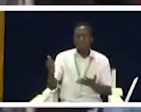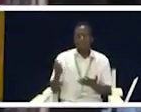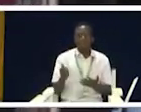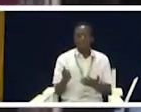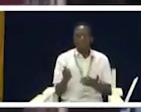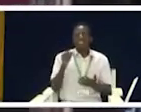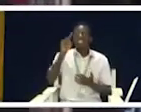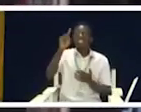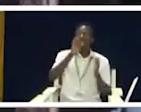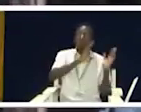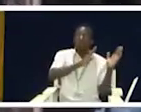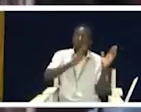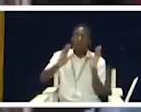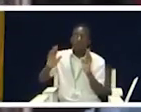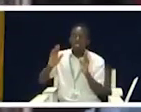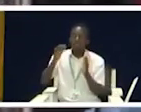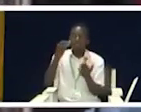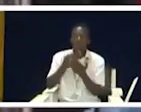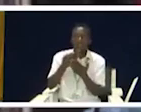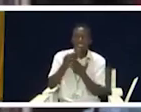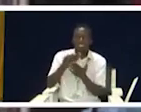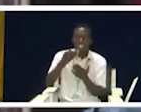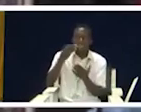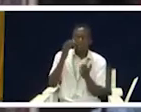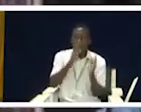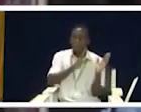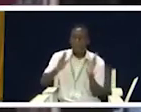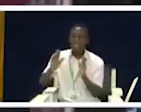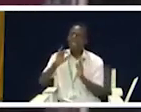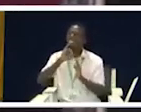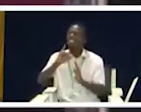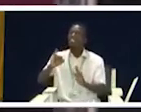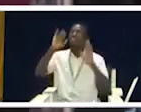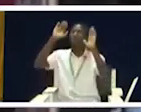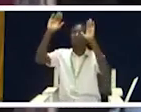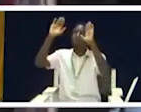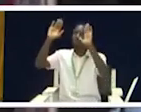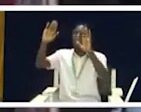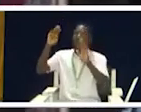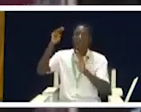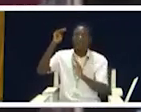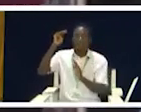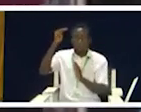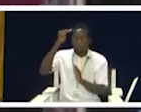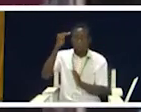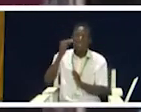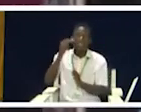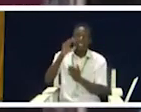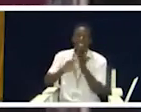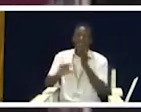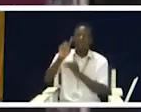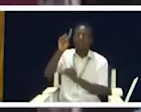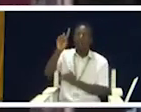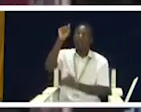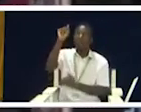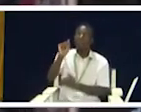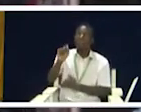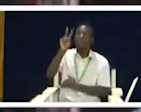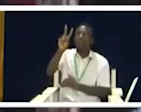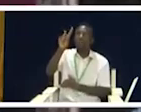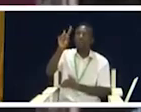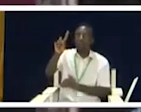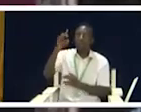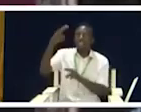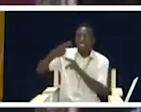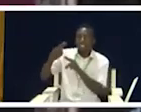is a wonder. His redemption plan is a wonder. Matthew 1 verse 21. Matthew 1 verse 21. His name shall be called